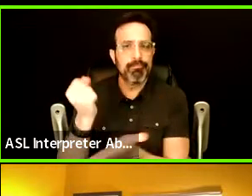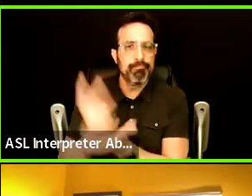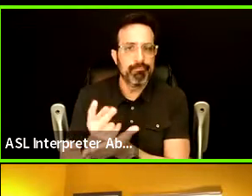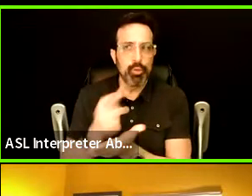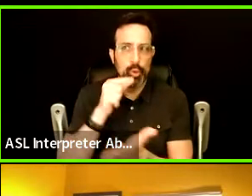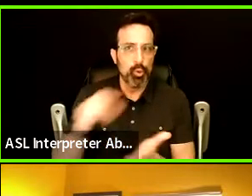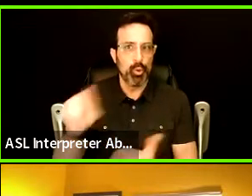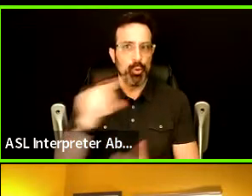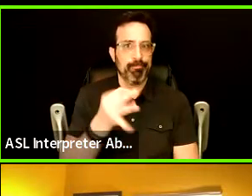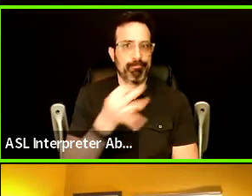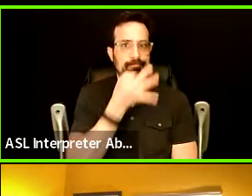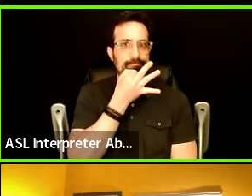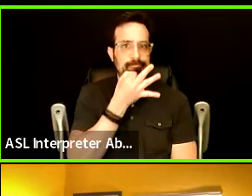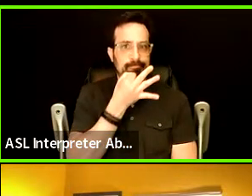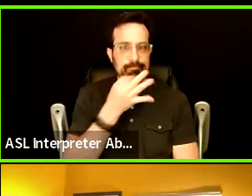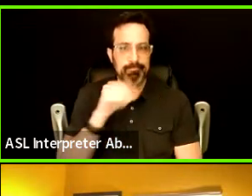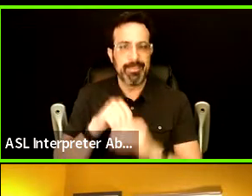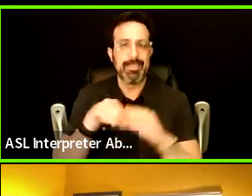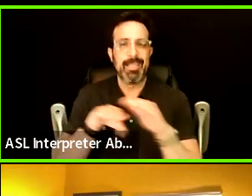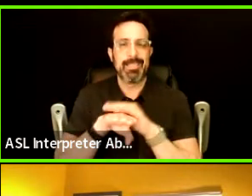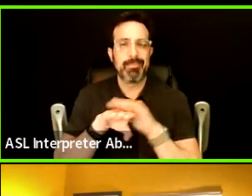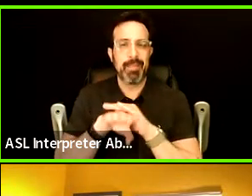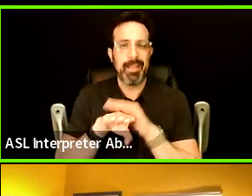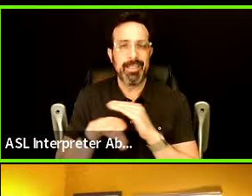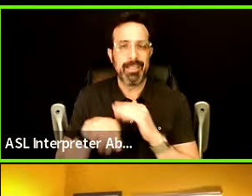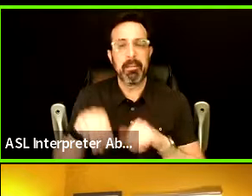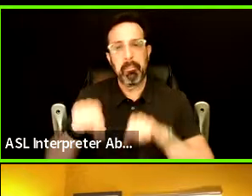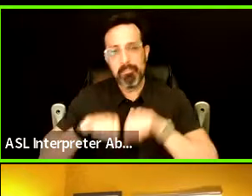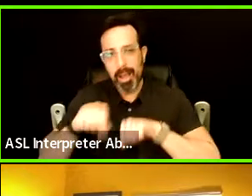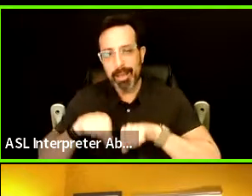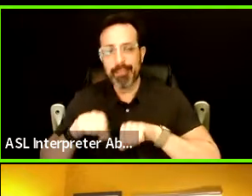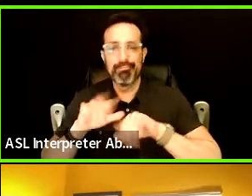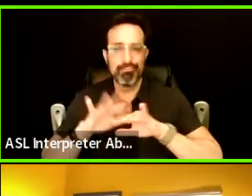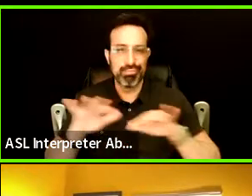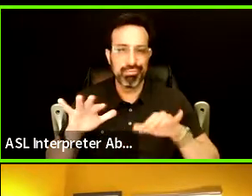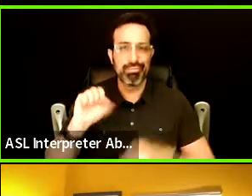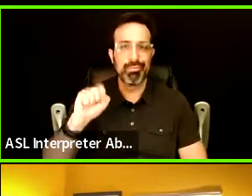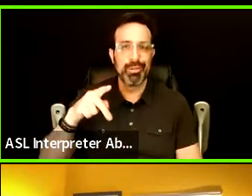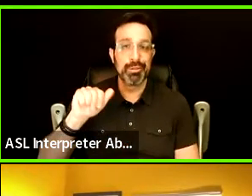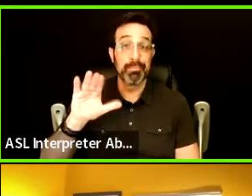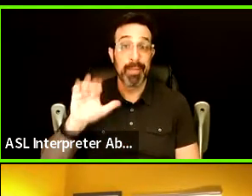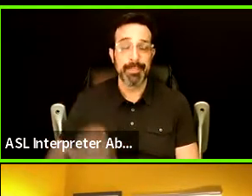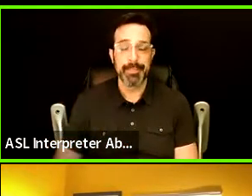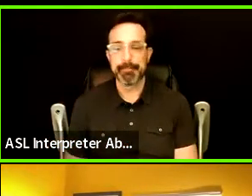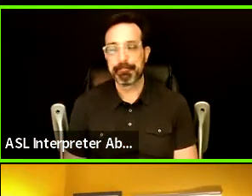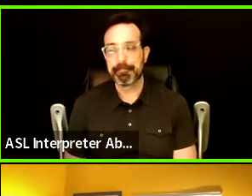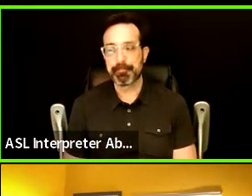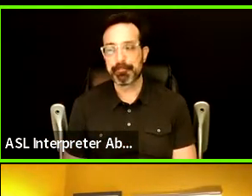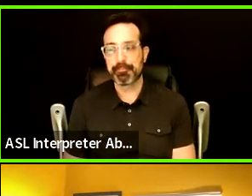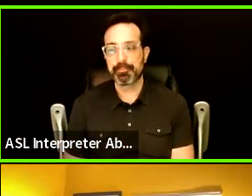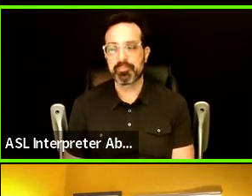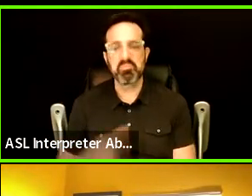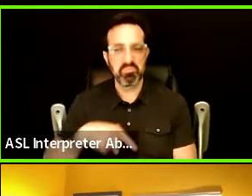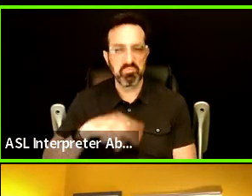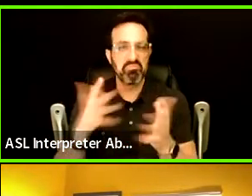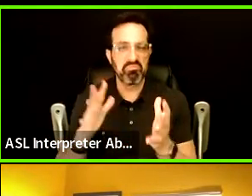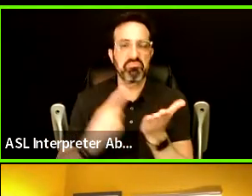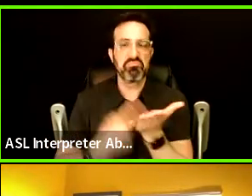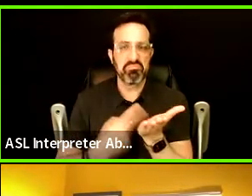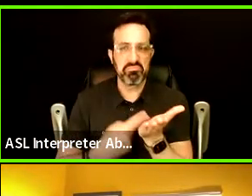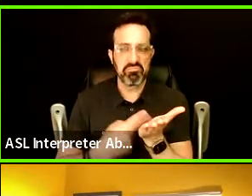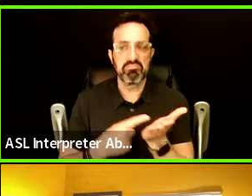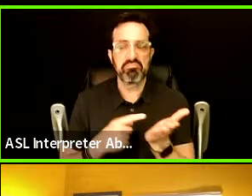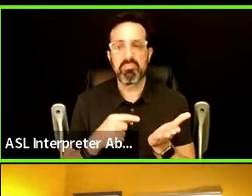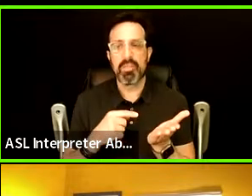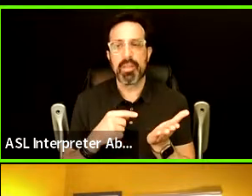are experts in the accessibility and biking and whatnot spaces. We talked about things